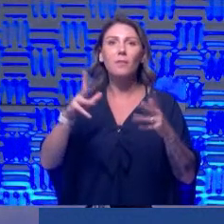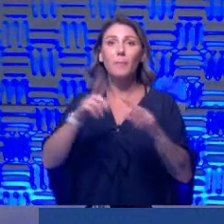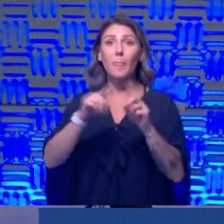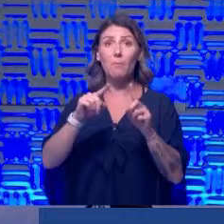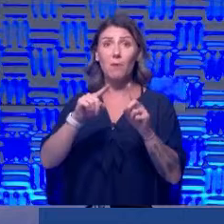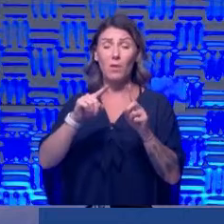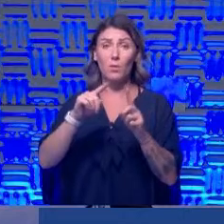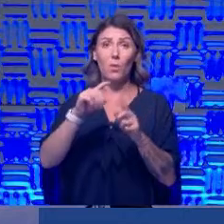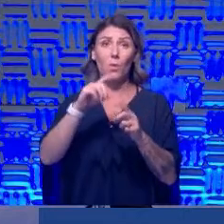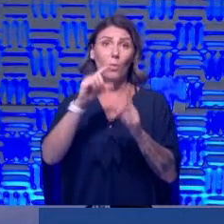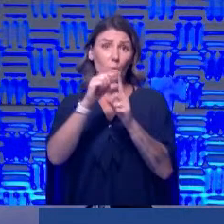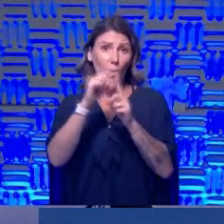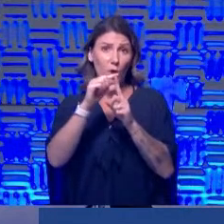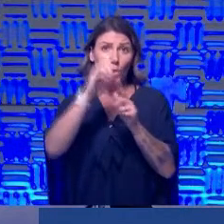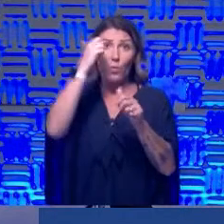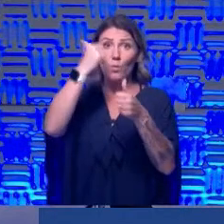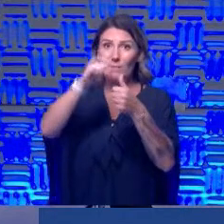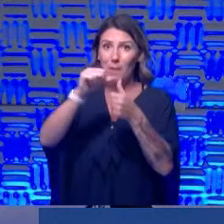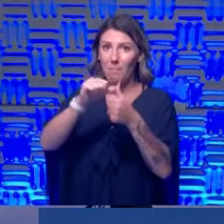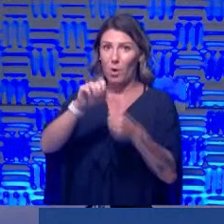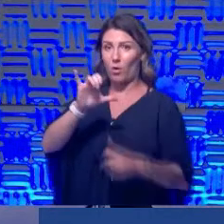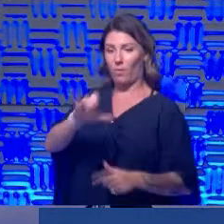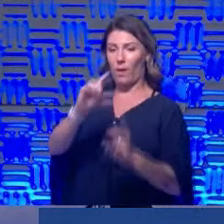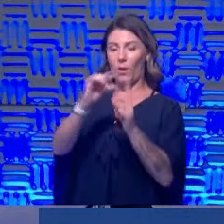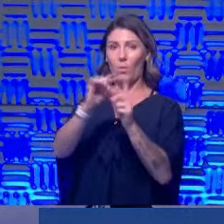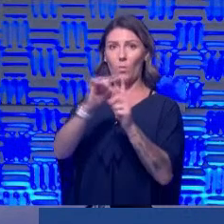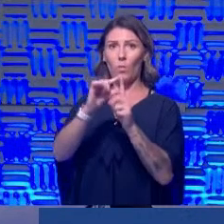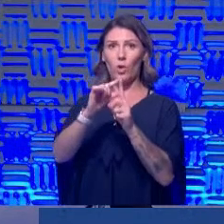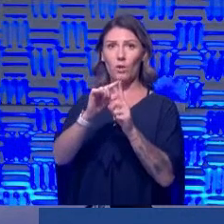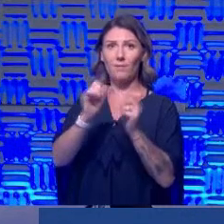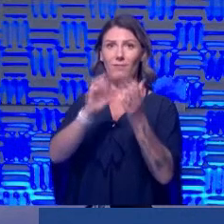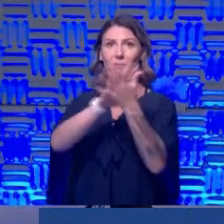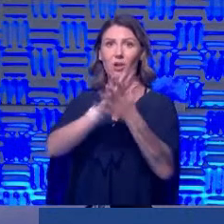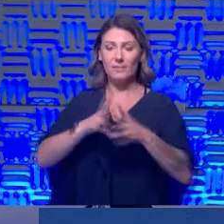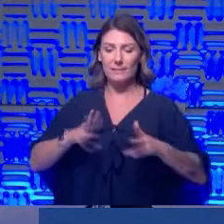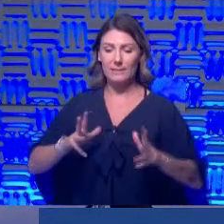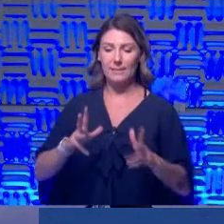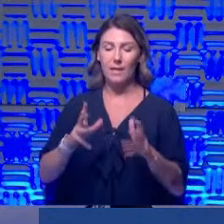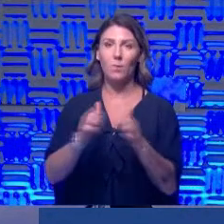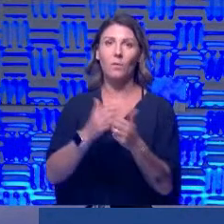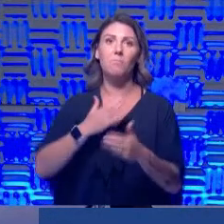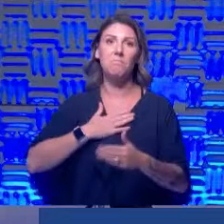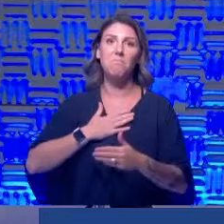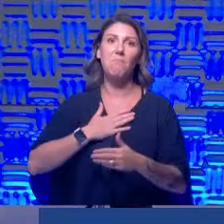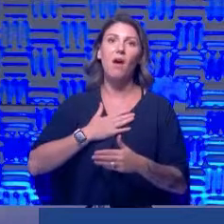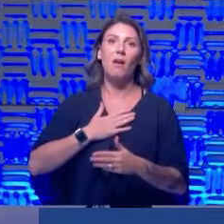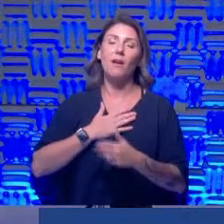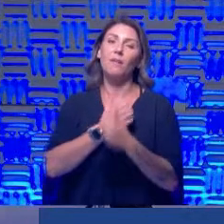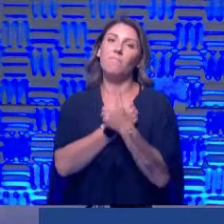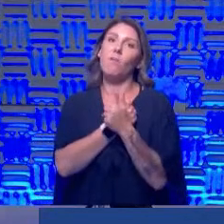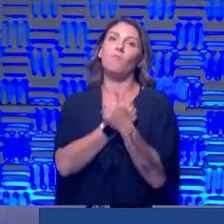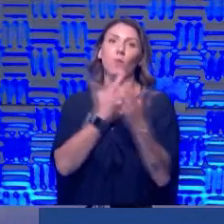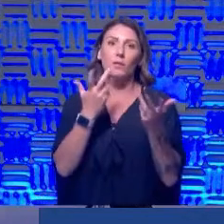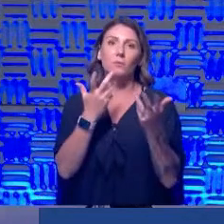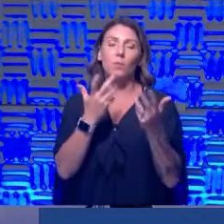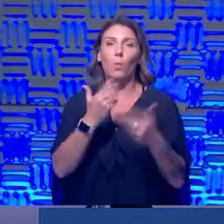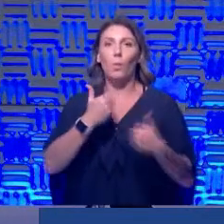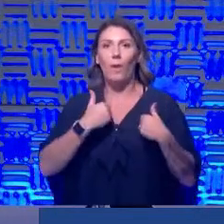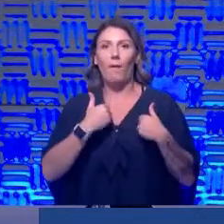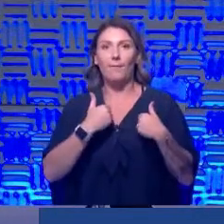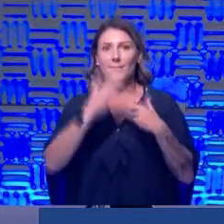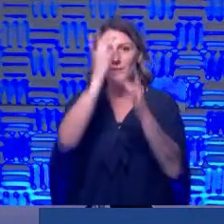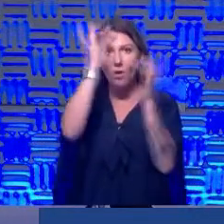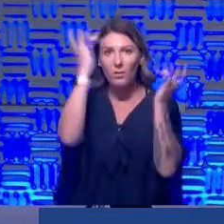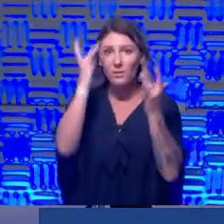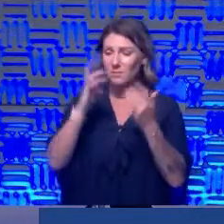remember causes agitation or anxiety with my loved one who has Alzheimer's. Okay, Jeff, So that's what's got to the be a word? hard one, right? So how do you talk